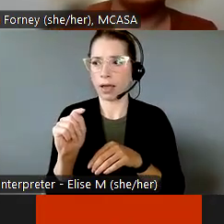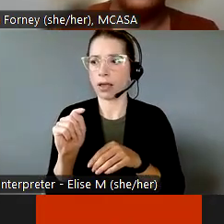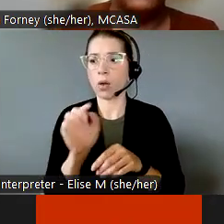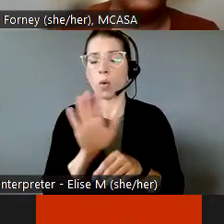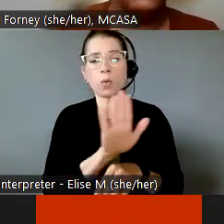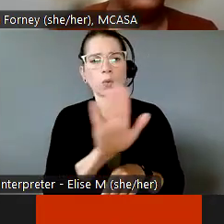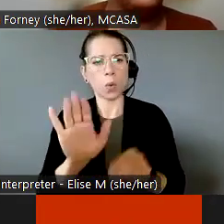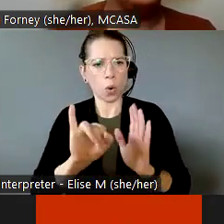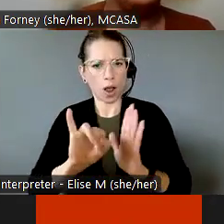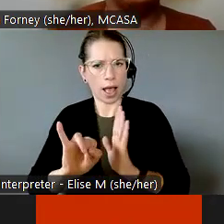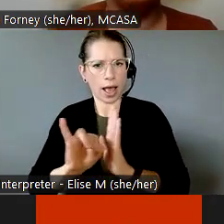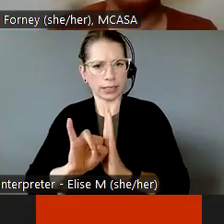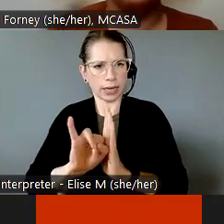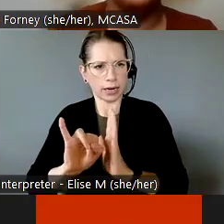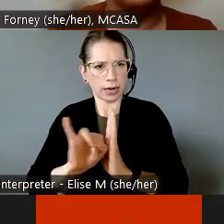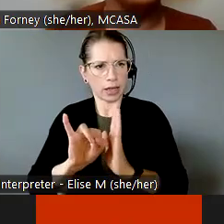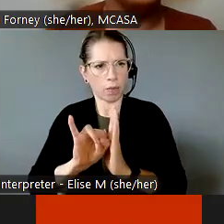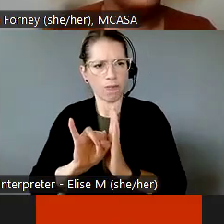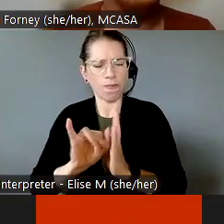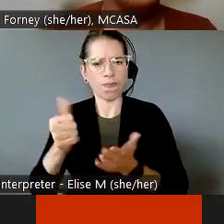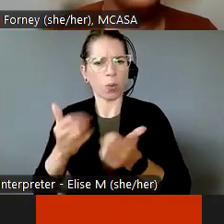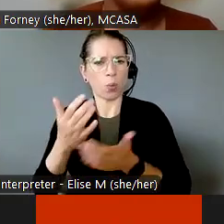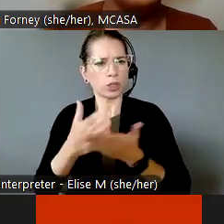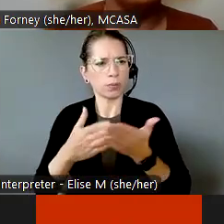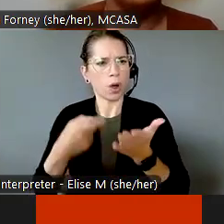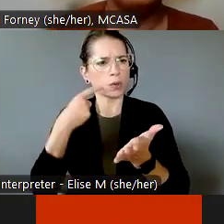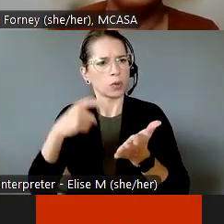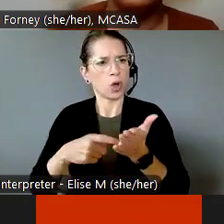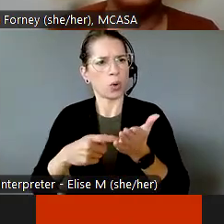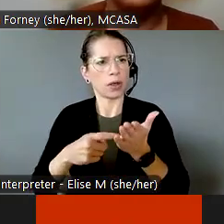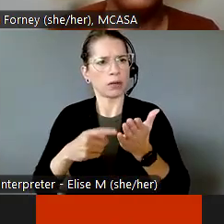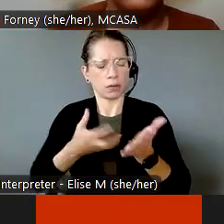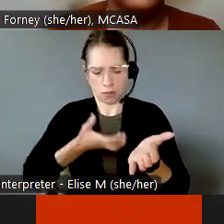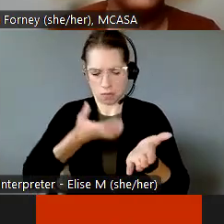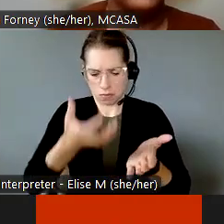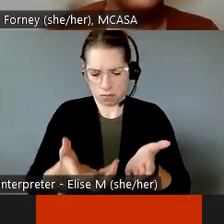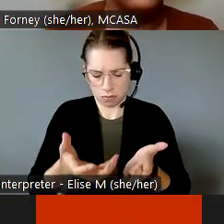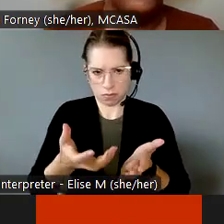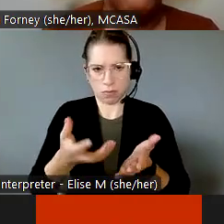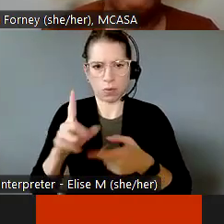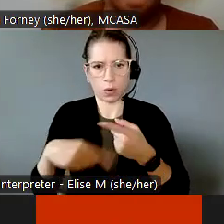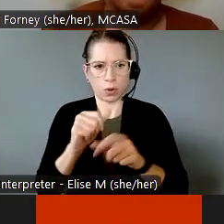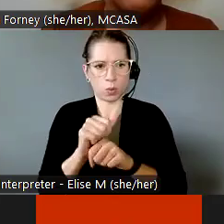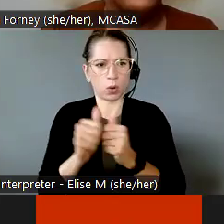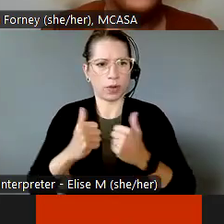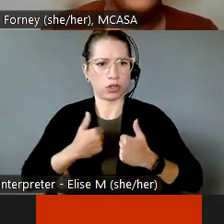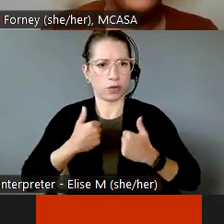your identity show up when you're working with survivors from underserved populations?